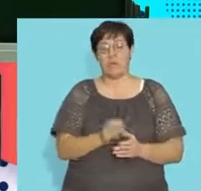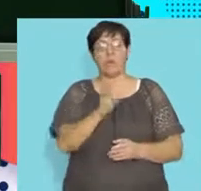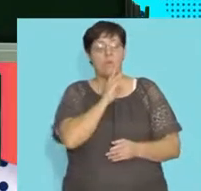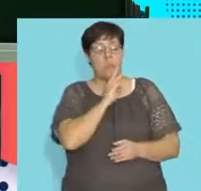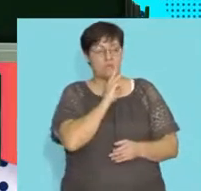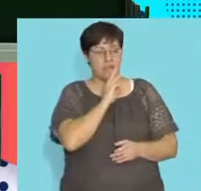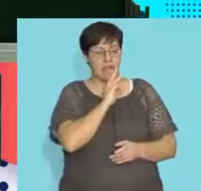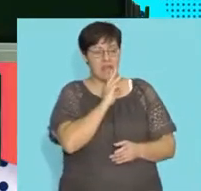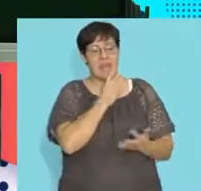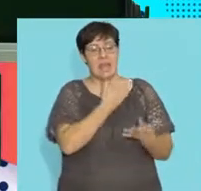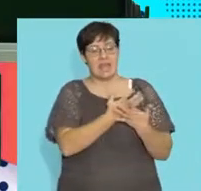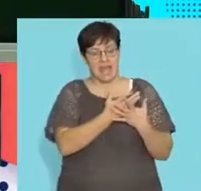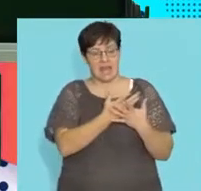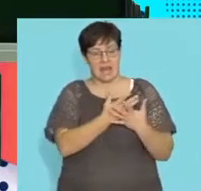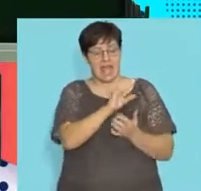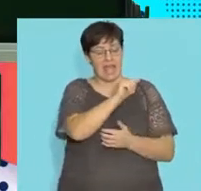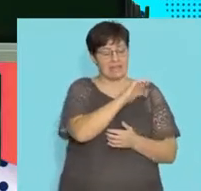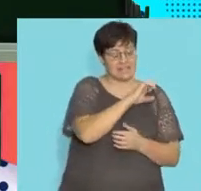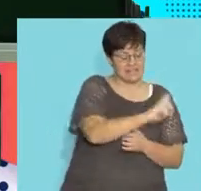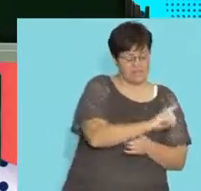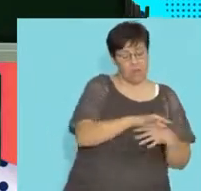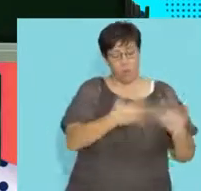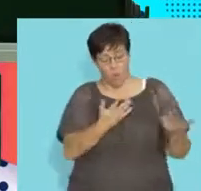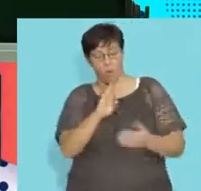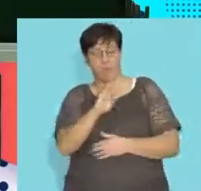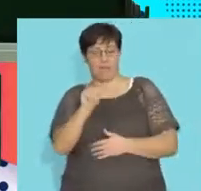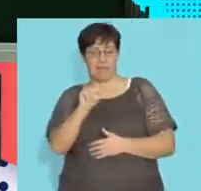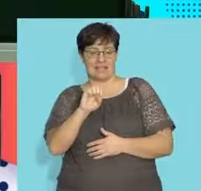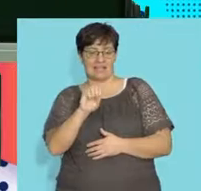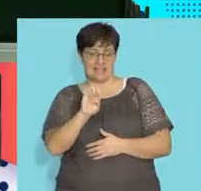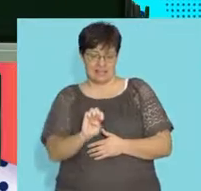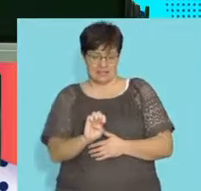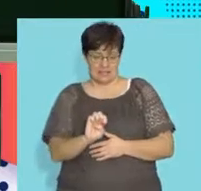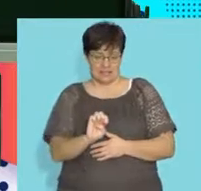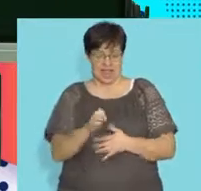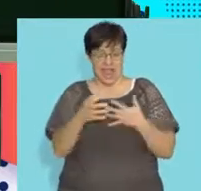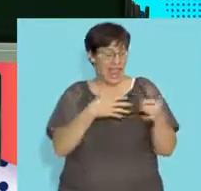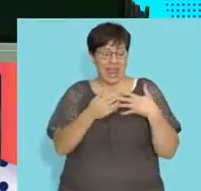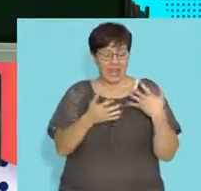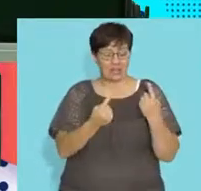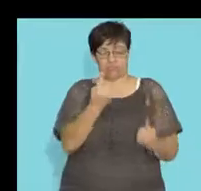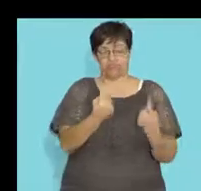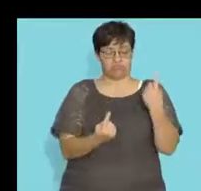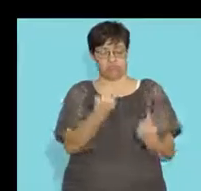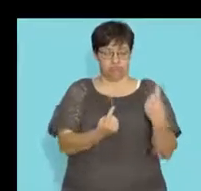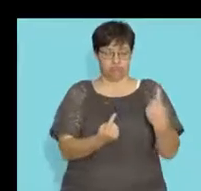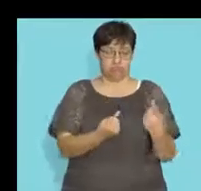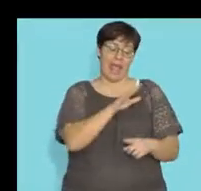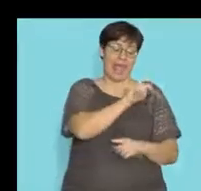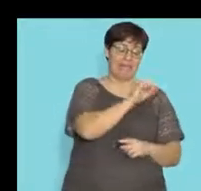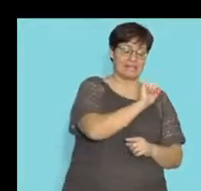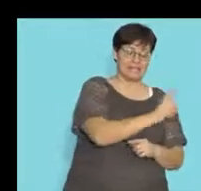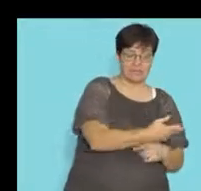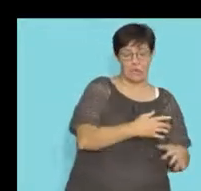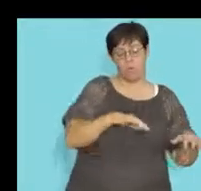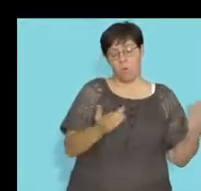heard about that. That is when water can be an acid or a base. Any substance that